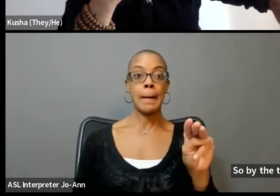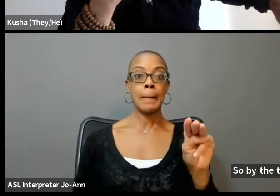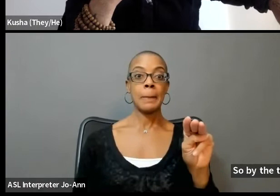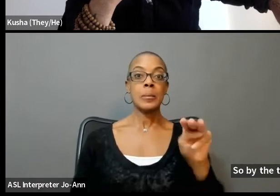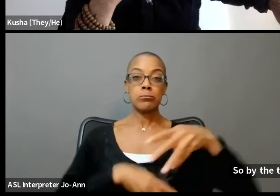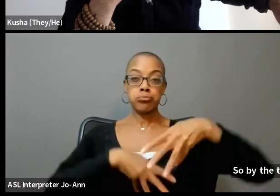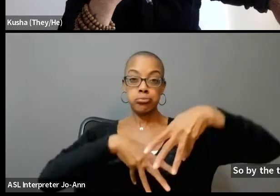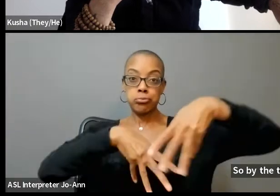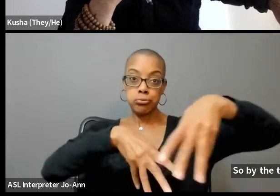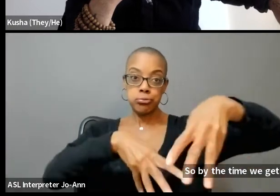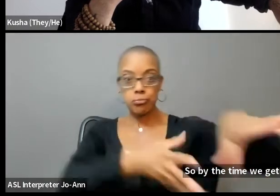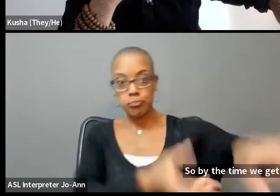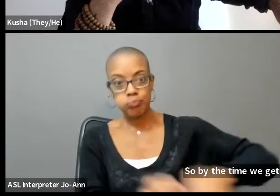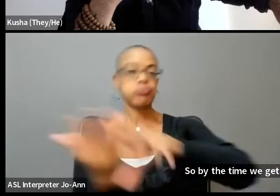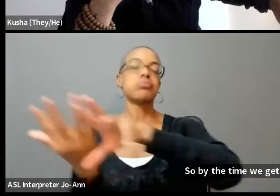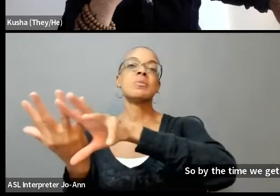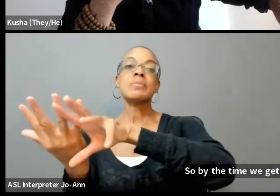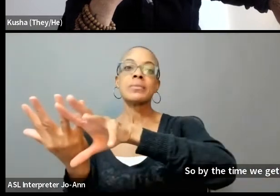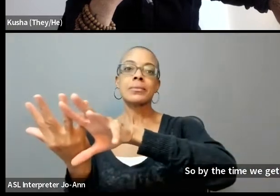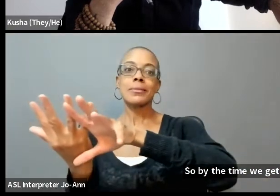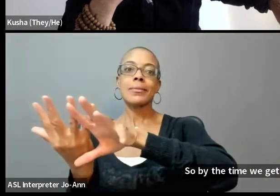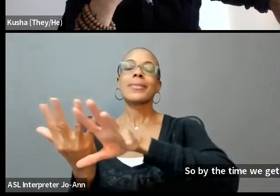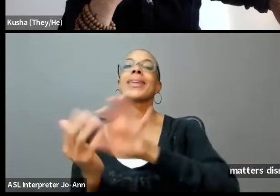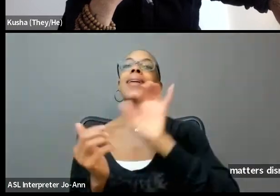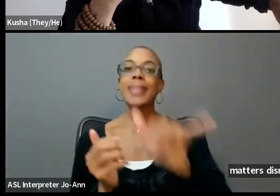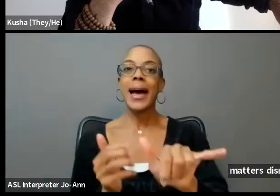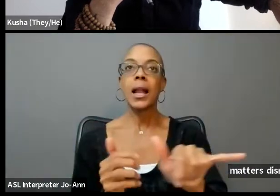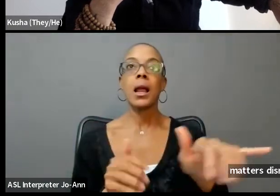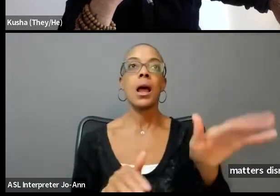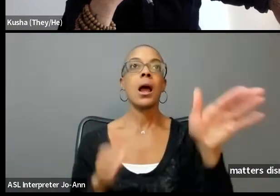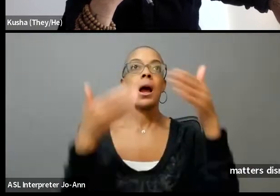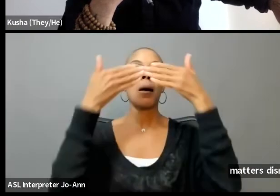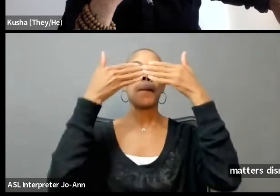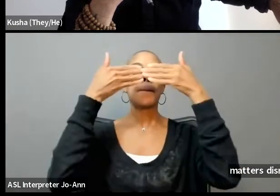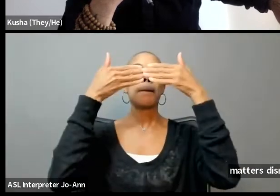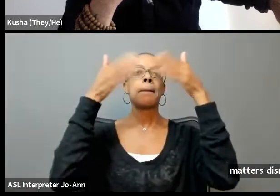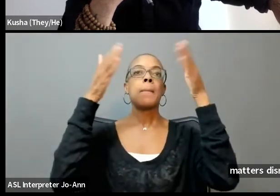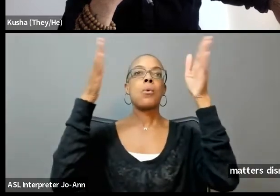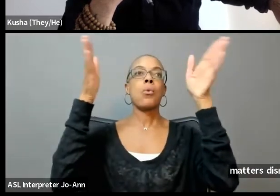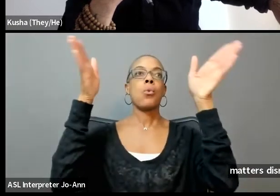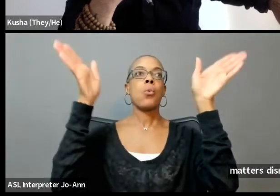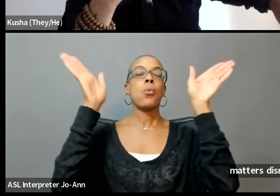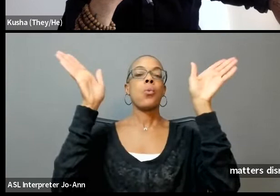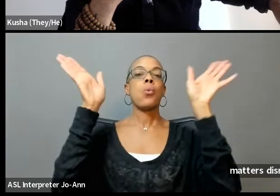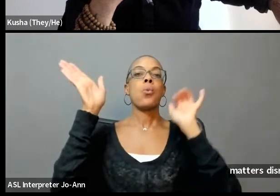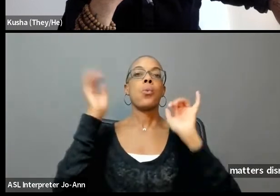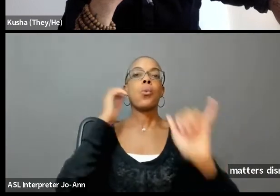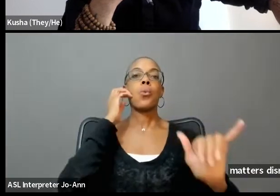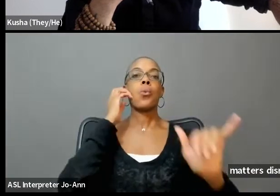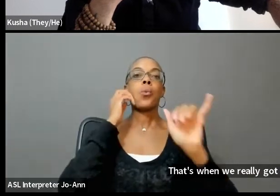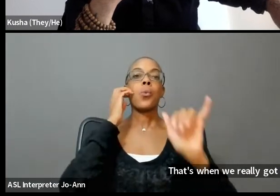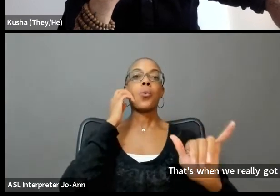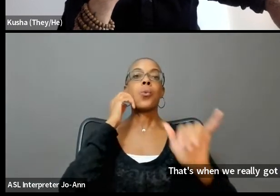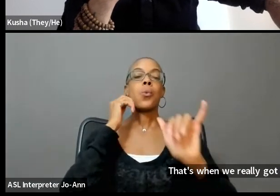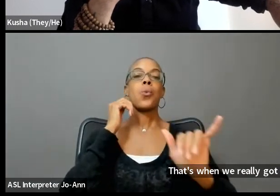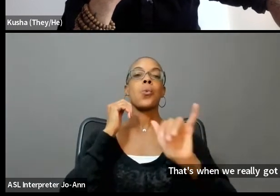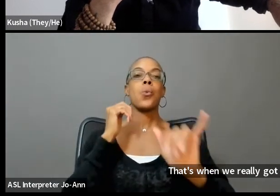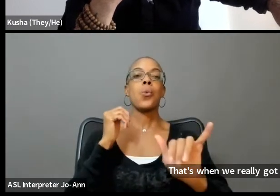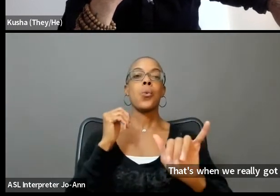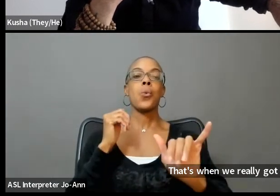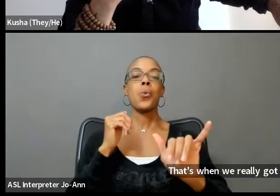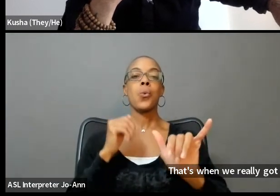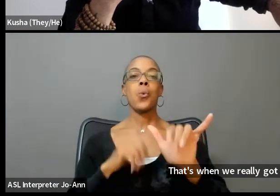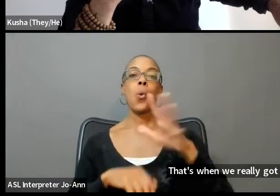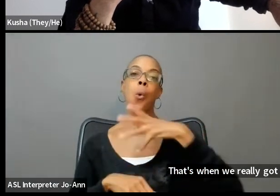the parade, that's when we really got a good look at how the good old boy system